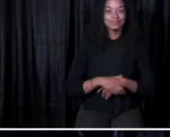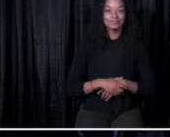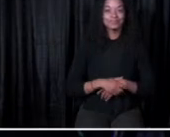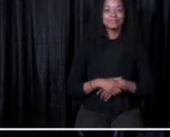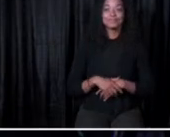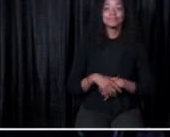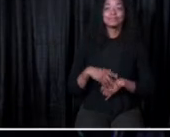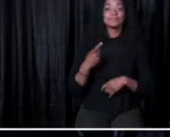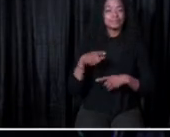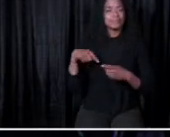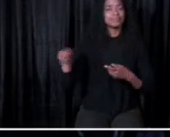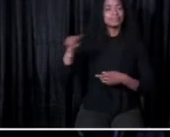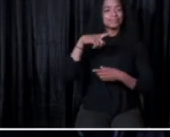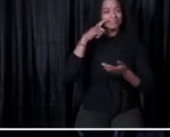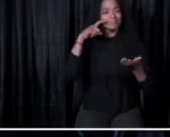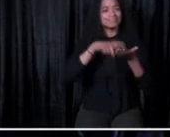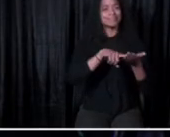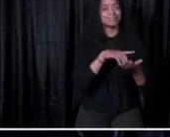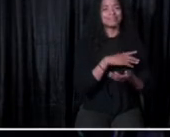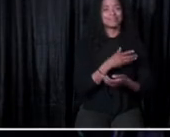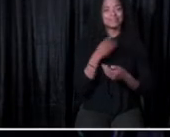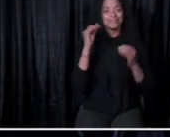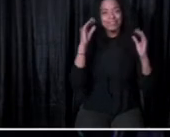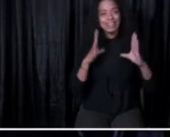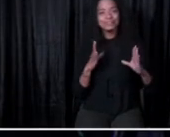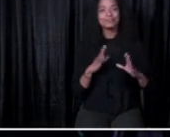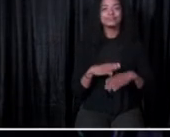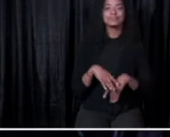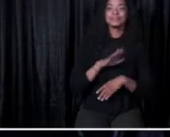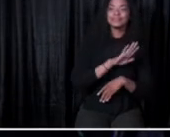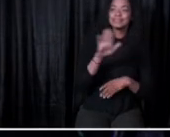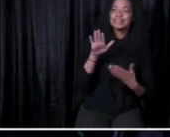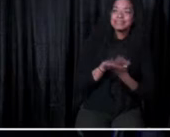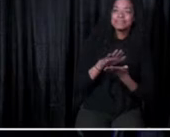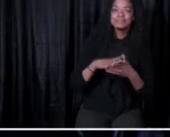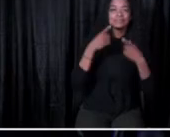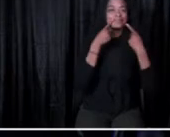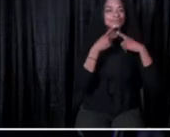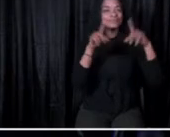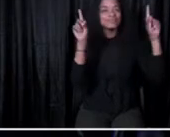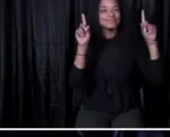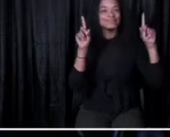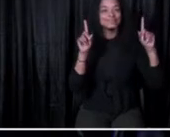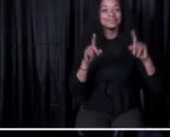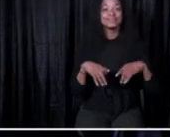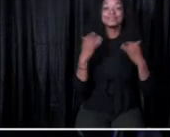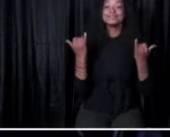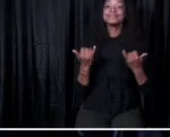faculty for their academic accomplishments and are recommended to receive their appropriate degrees.